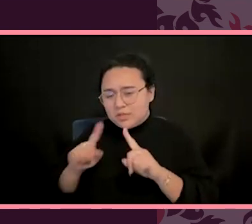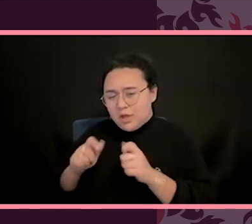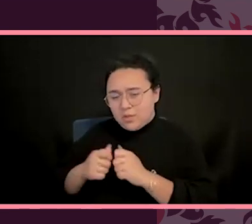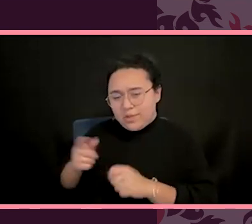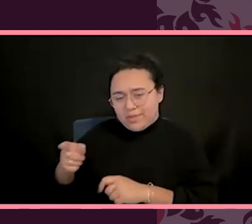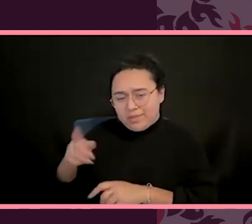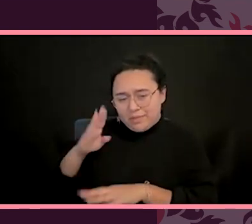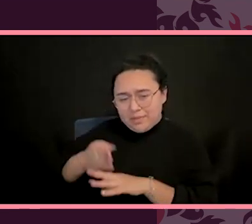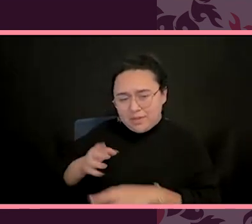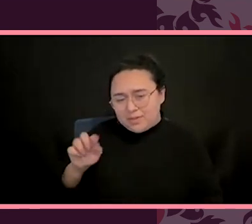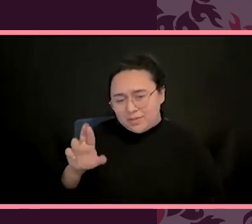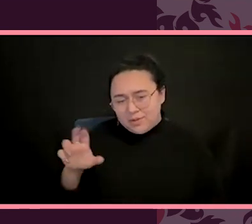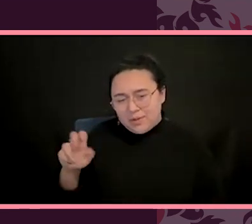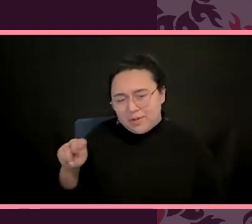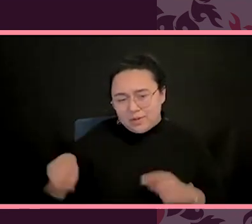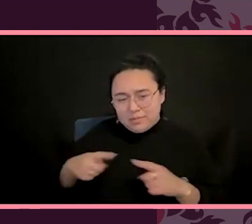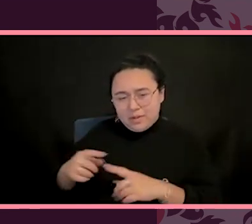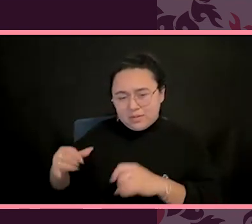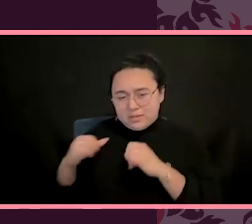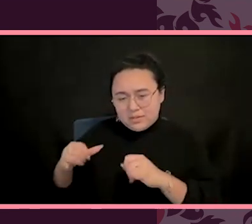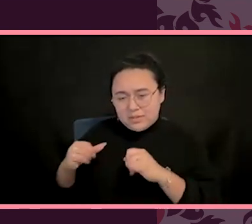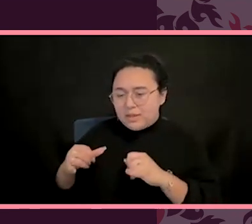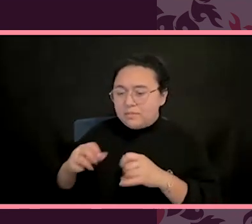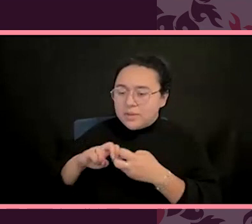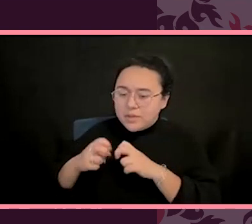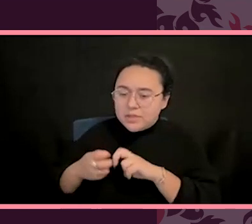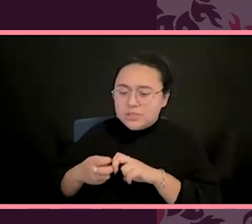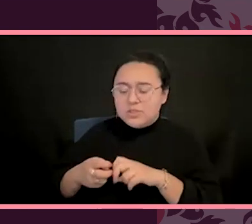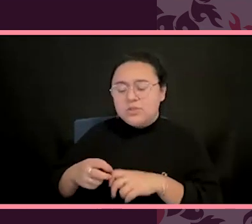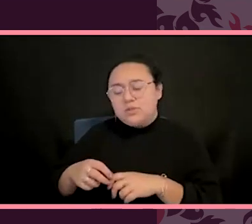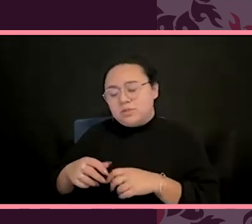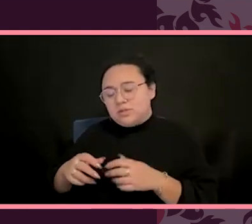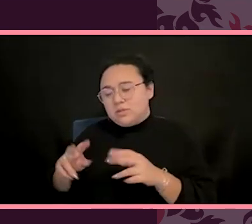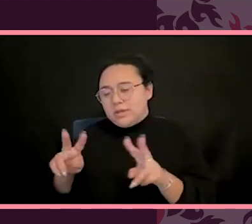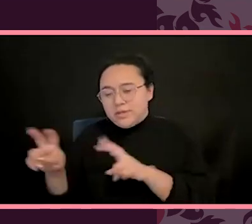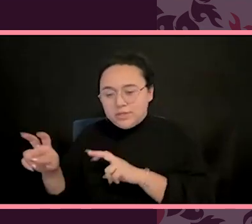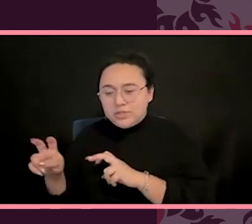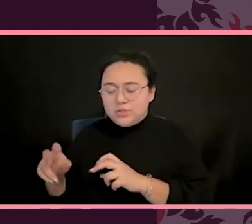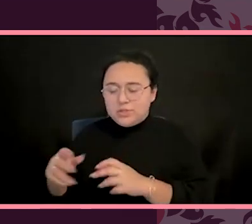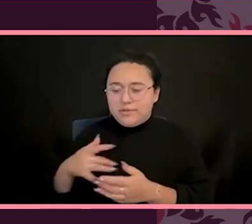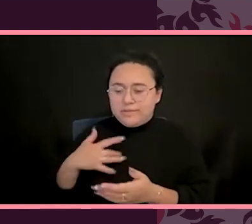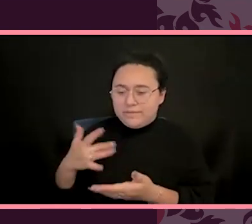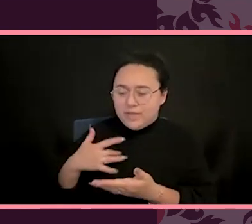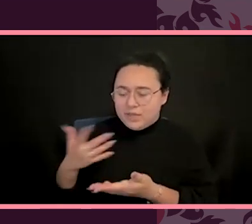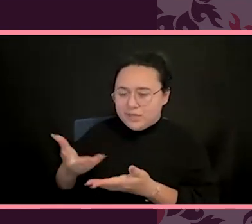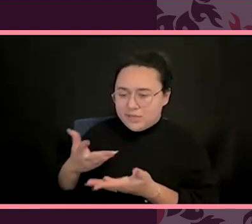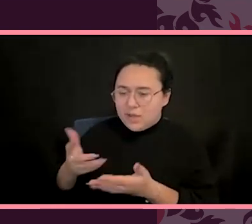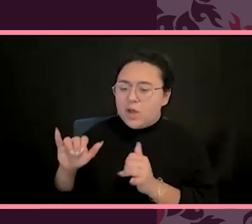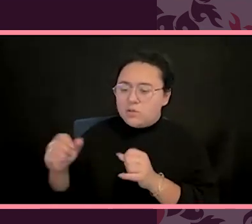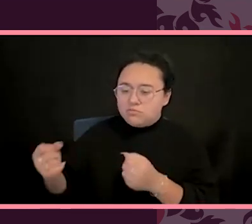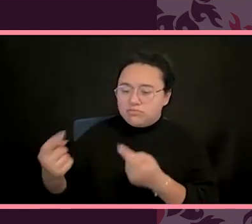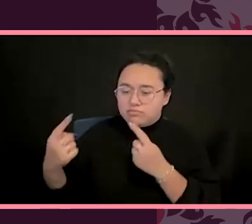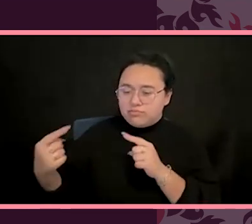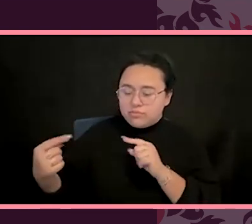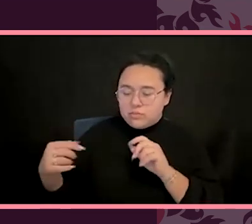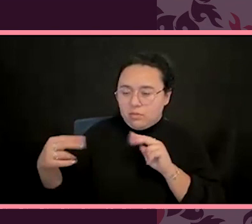our mutual conditions and issues and find shared ground there. And now